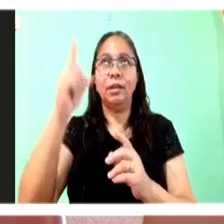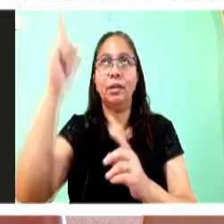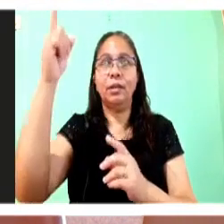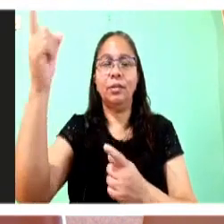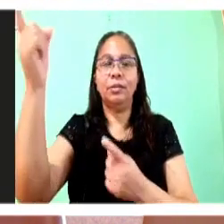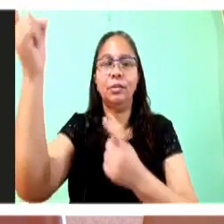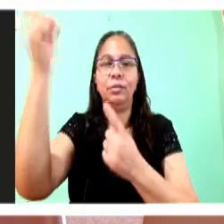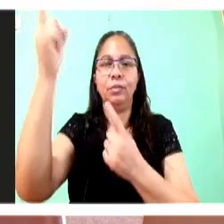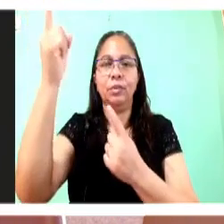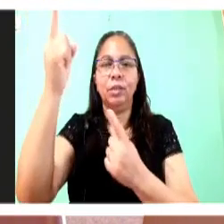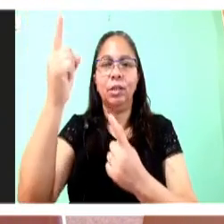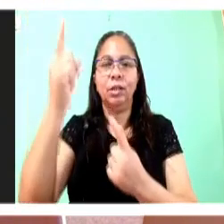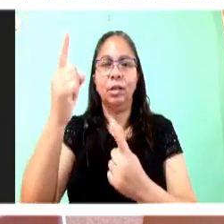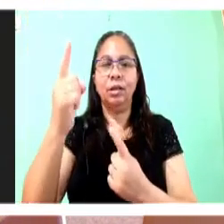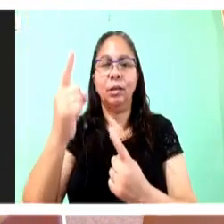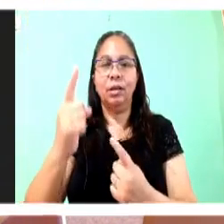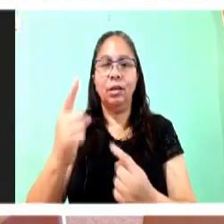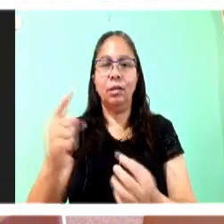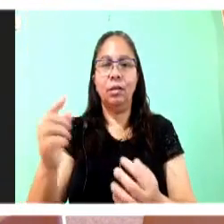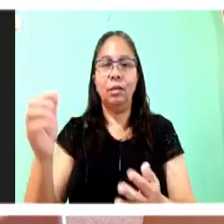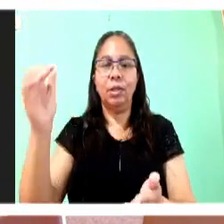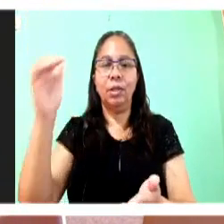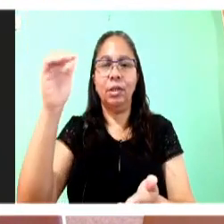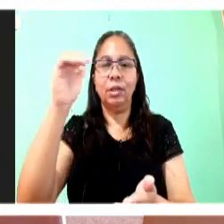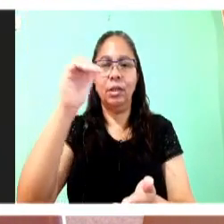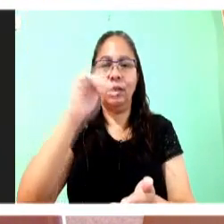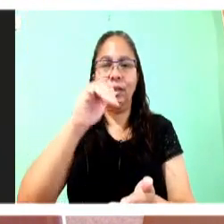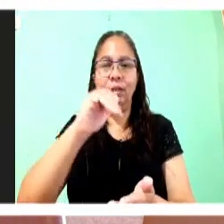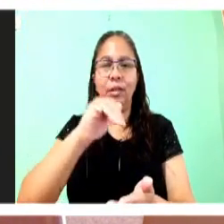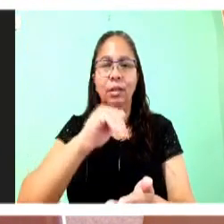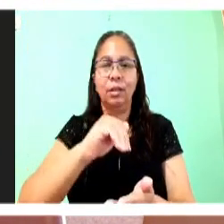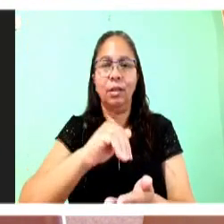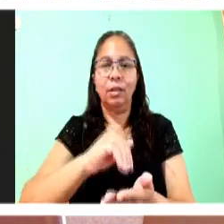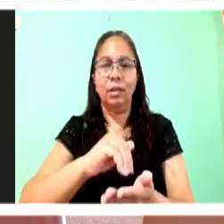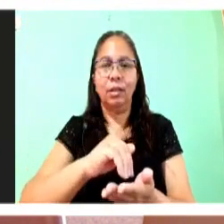until you come